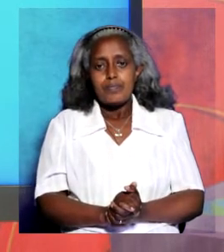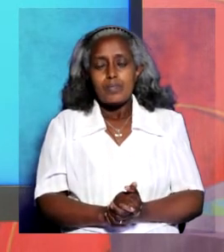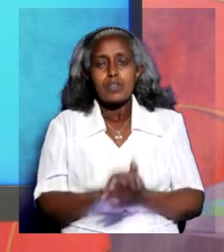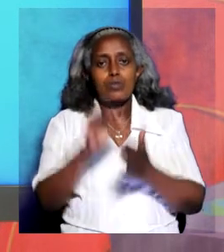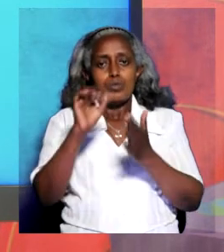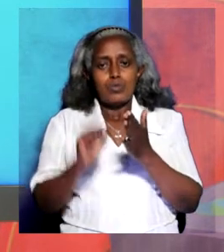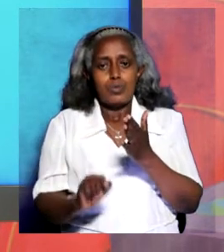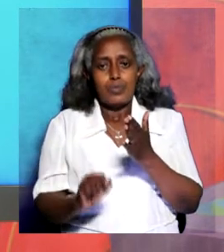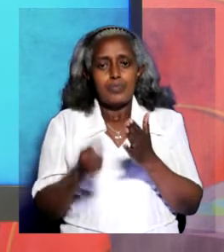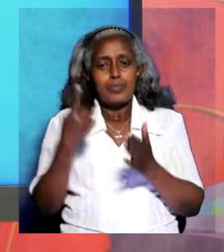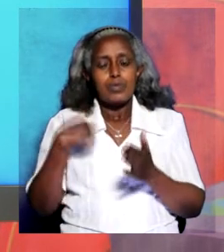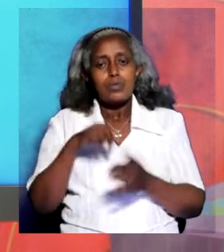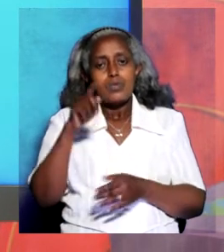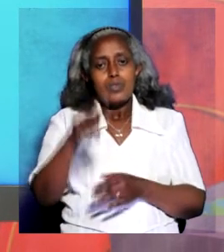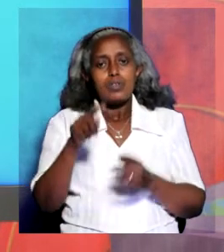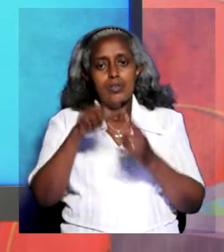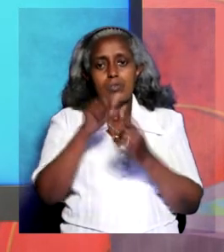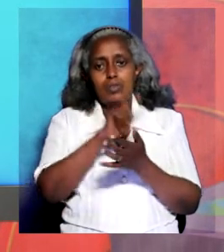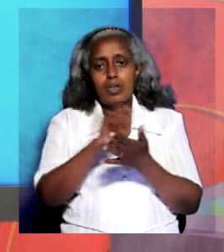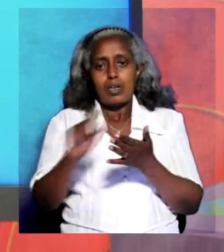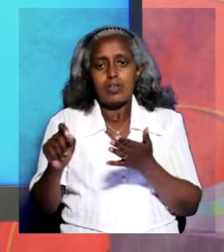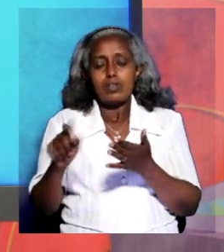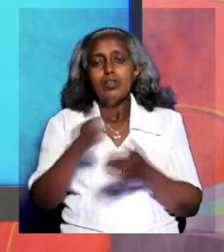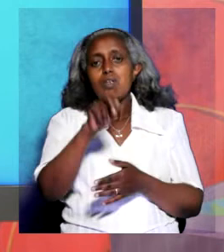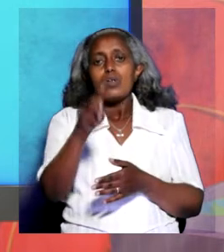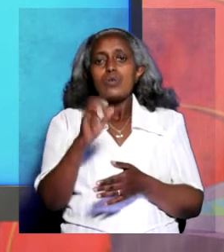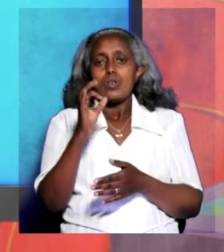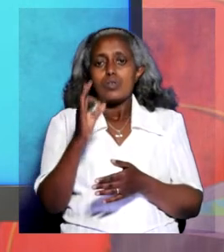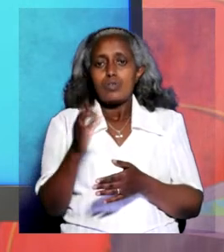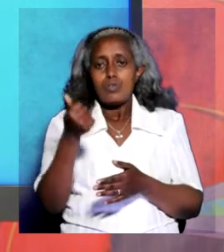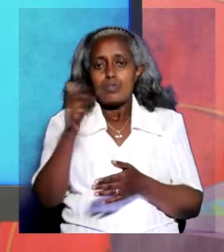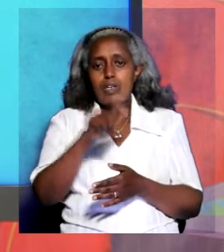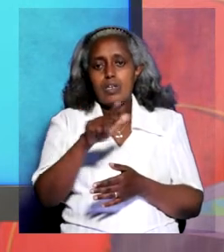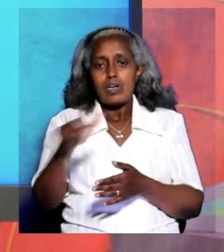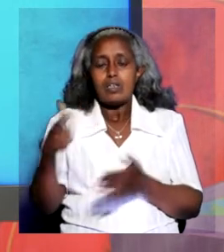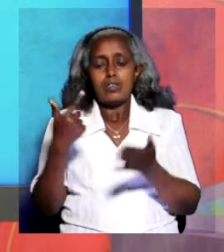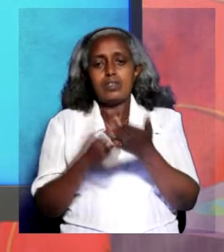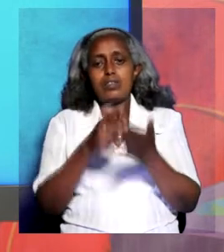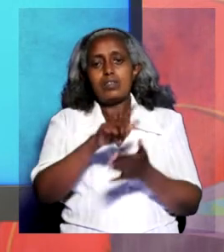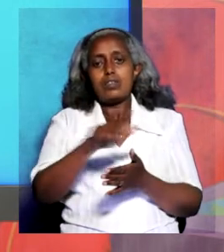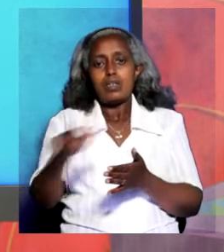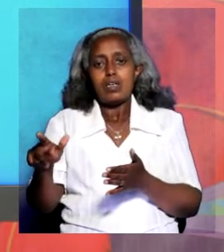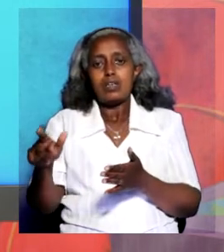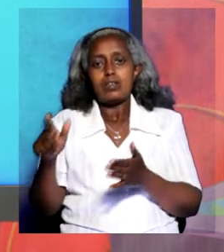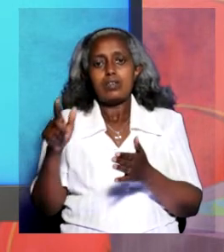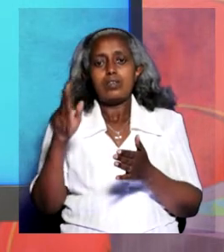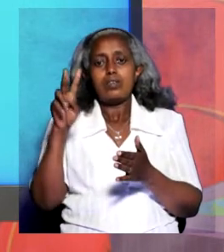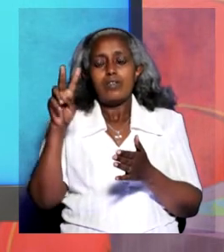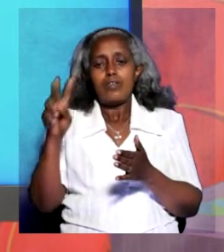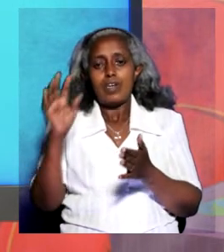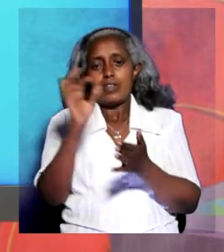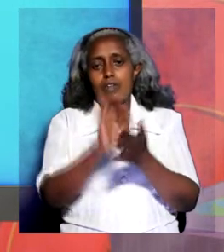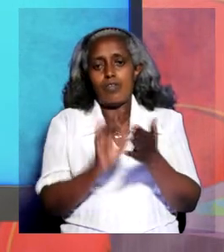So we need to write equation of a line, this line, in vector form,